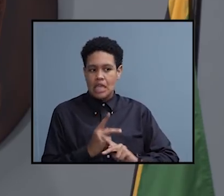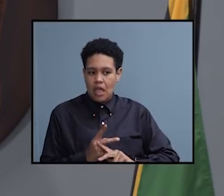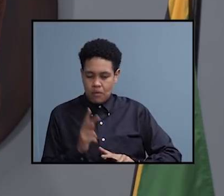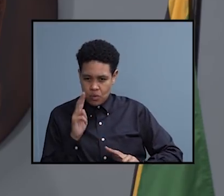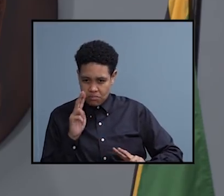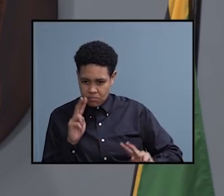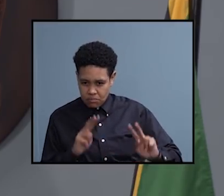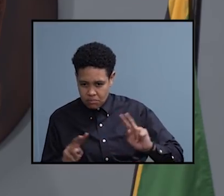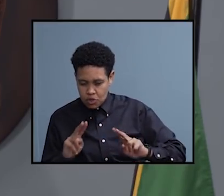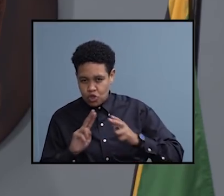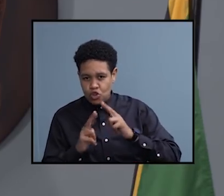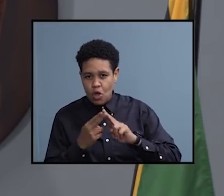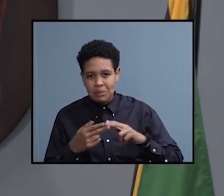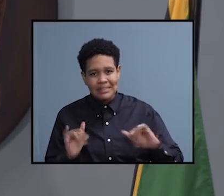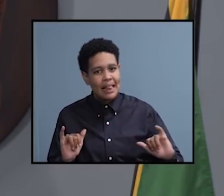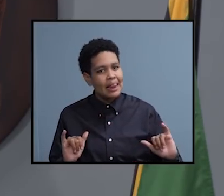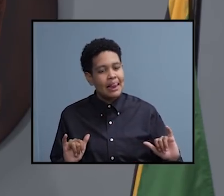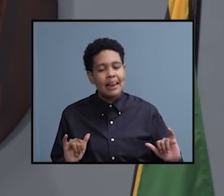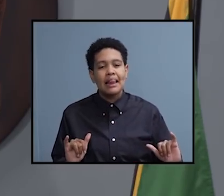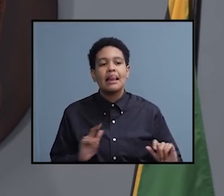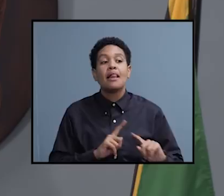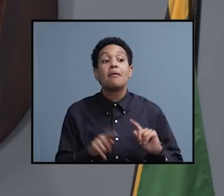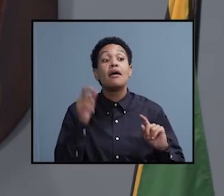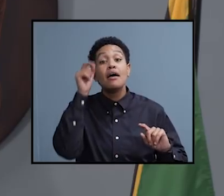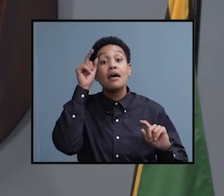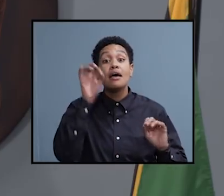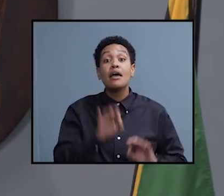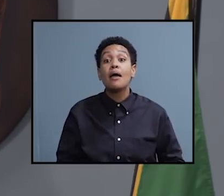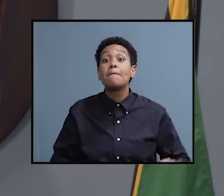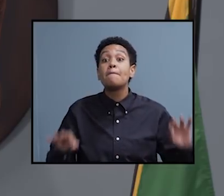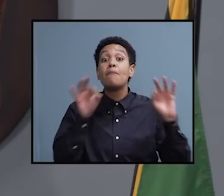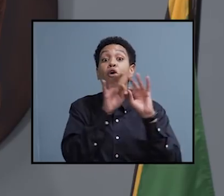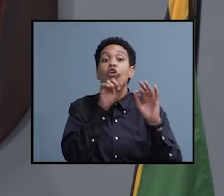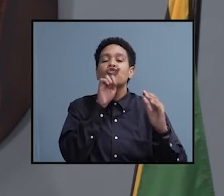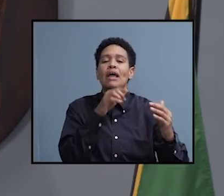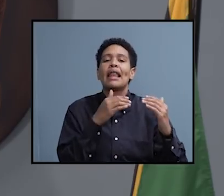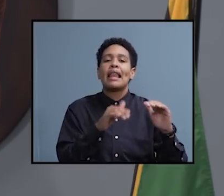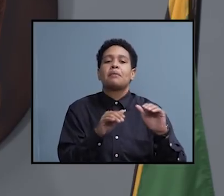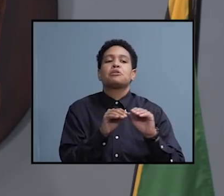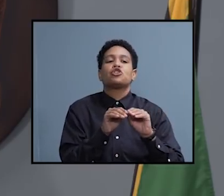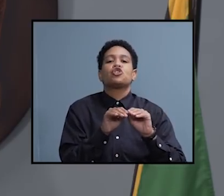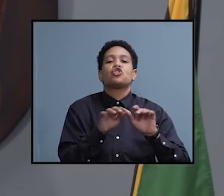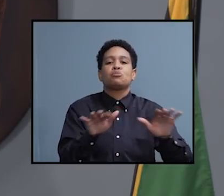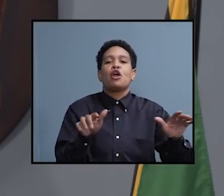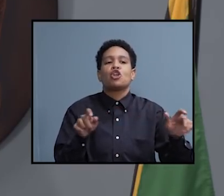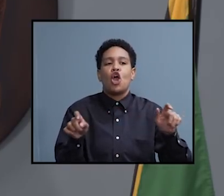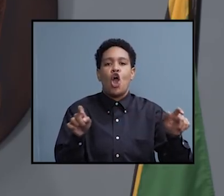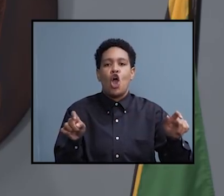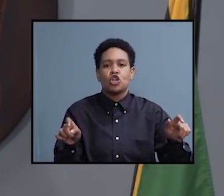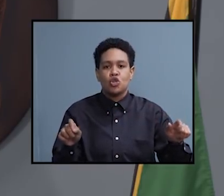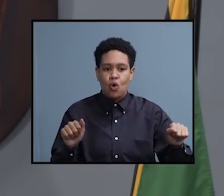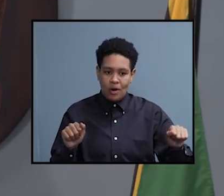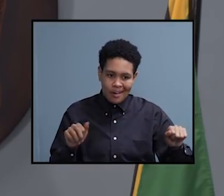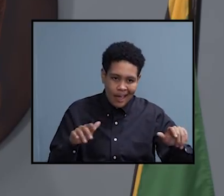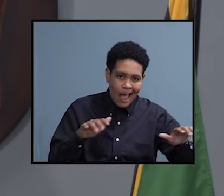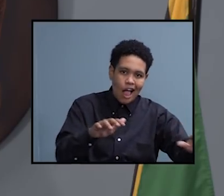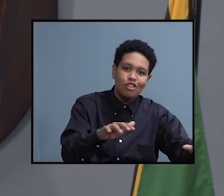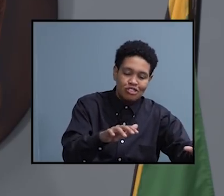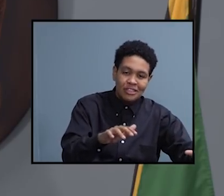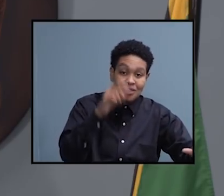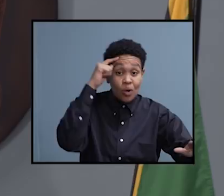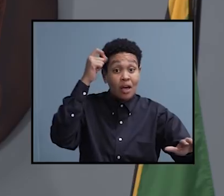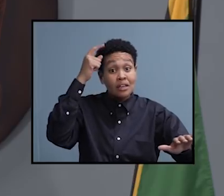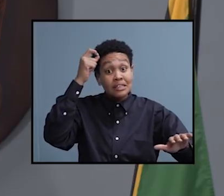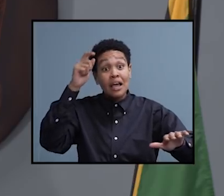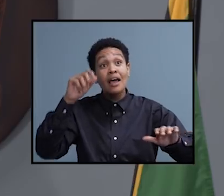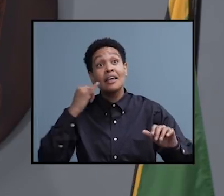that number, but it is important in limiting spread to control gatherings. So for